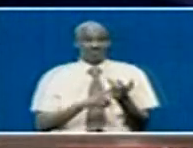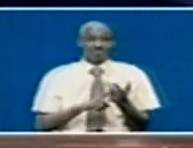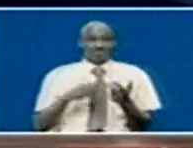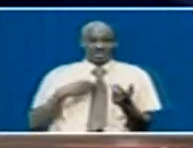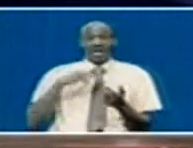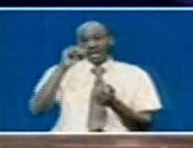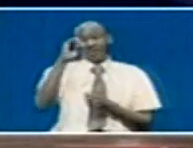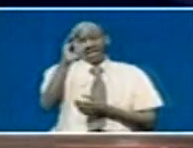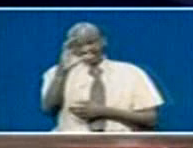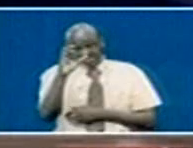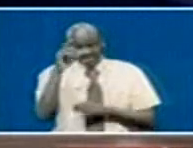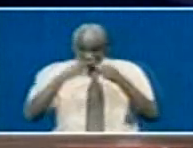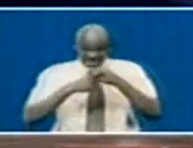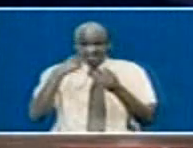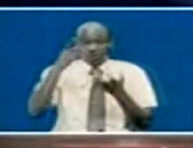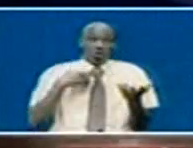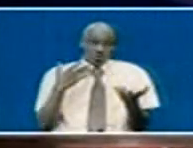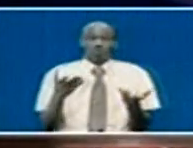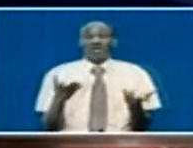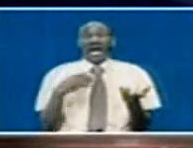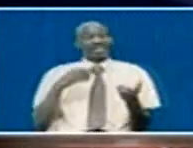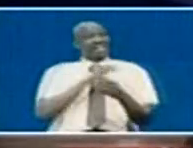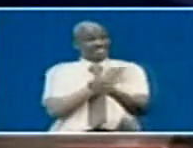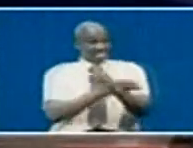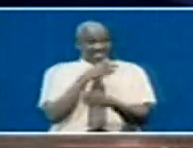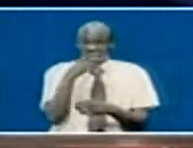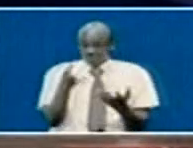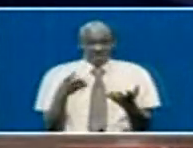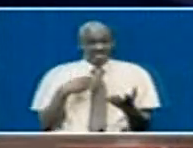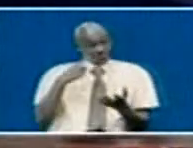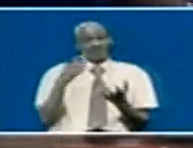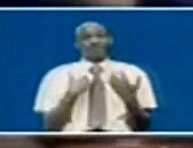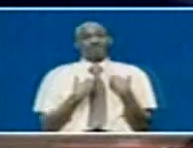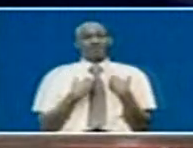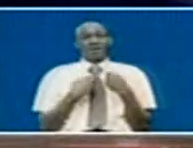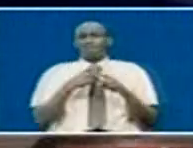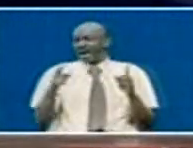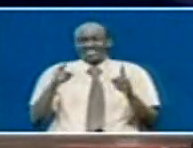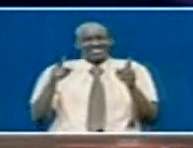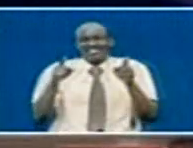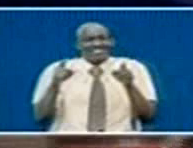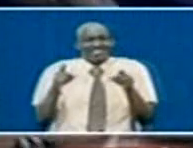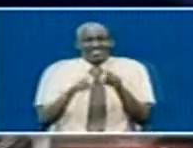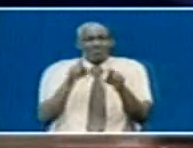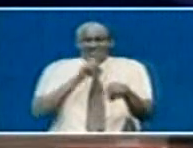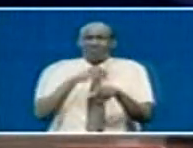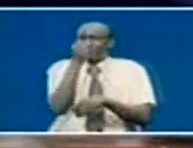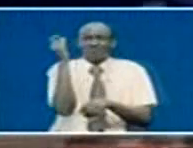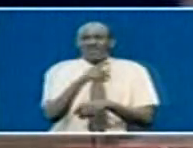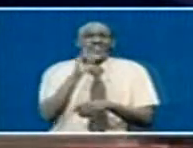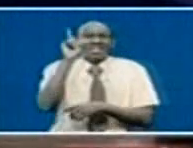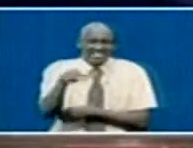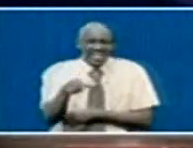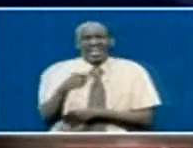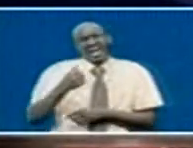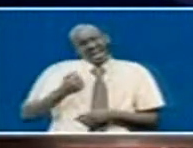MI6 was offering, Mossad was offering help. And I think the Nigerians took the help for the most part. But still, 4 or 5 months later, the